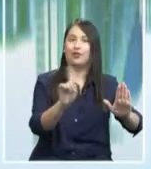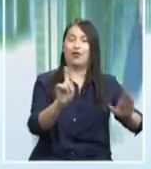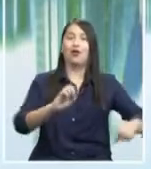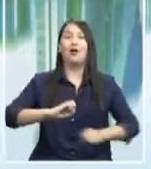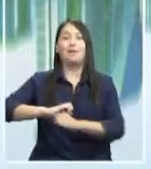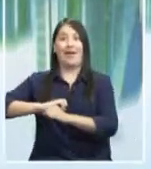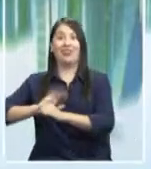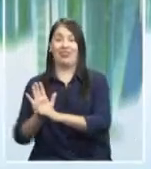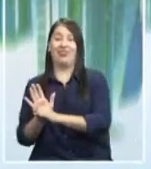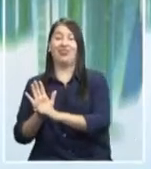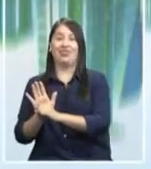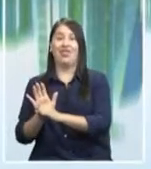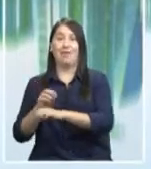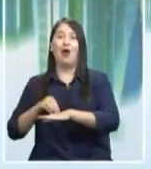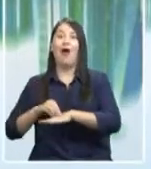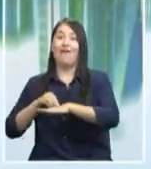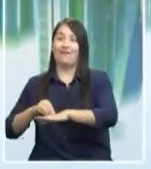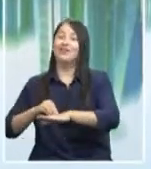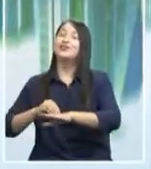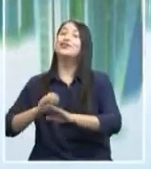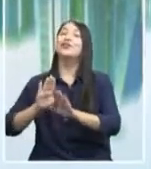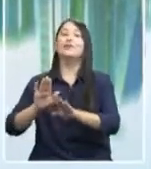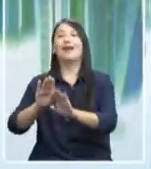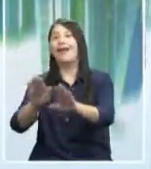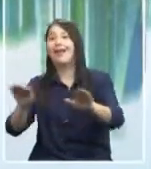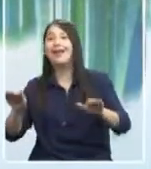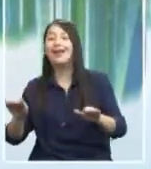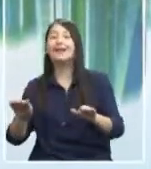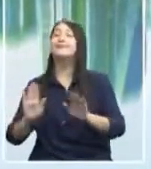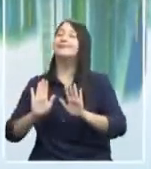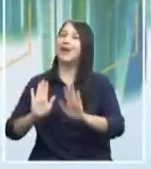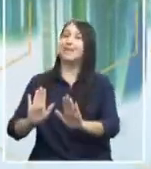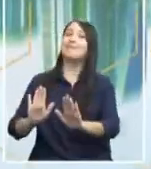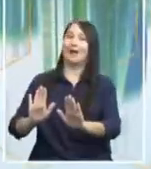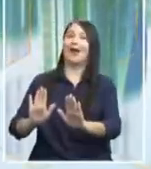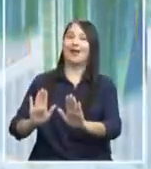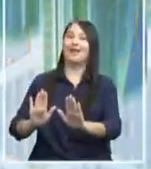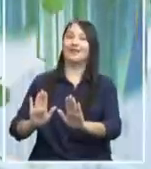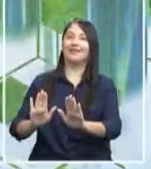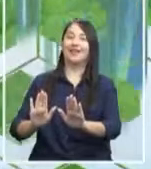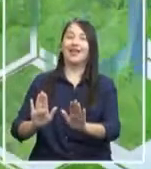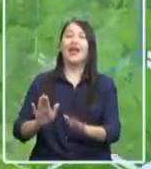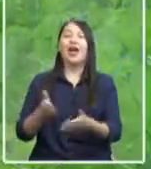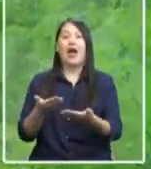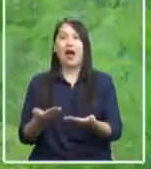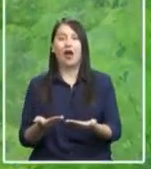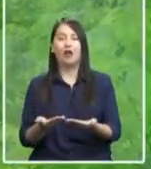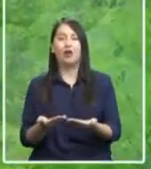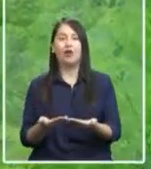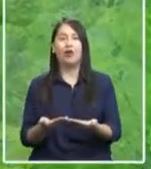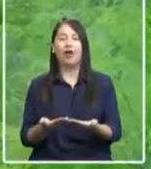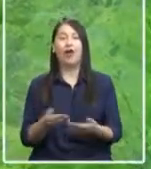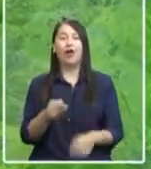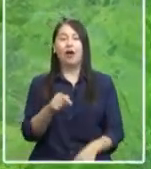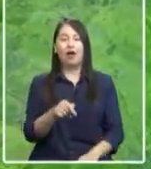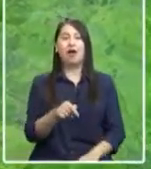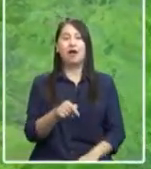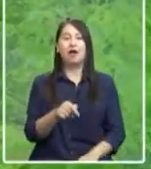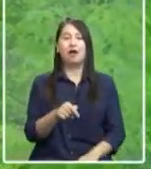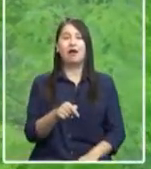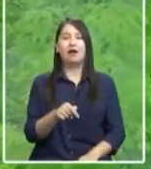It has stopped the train. Now we can get off the train. This is the decision we have to make. Should we restart